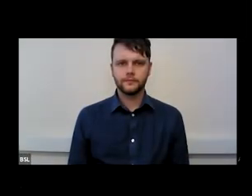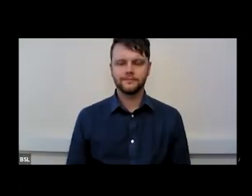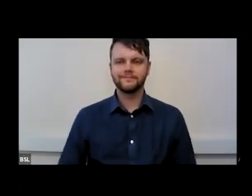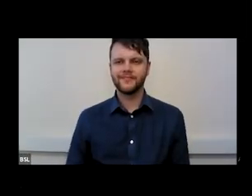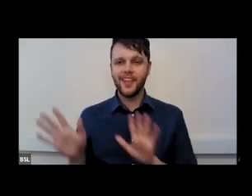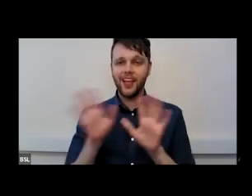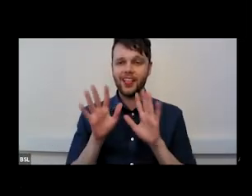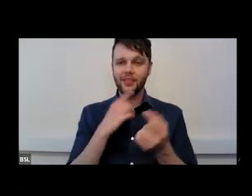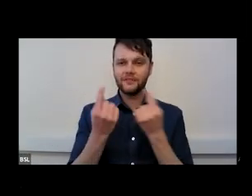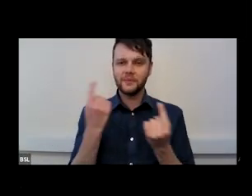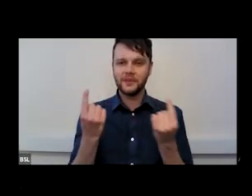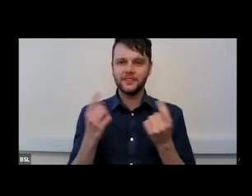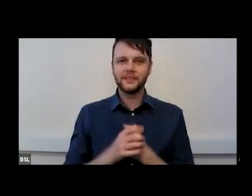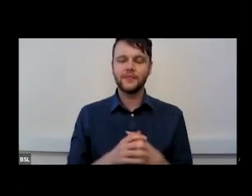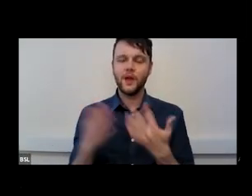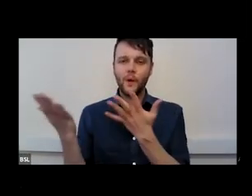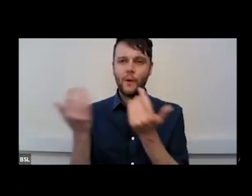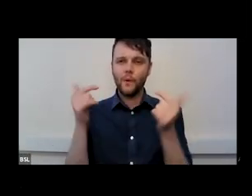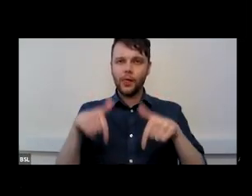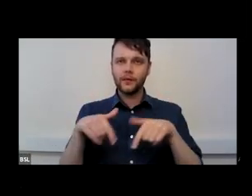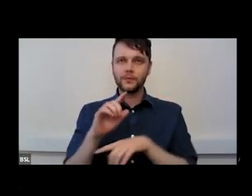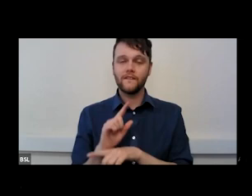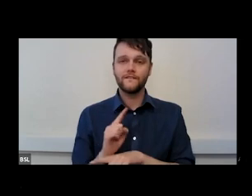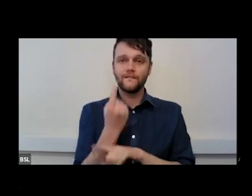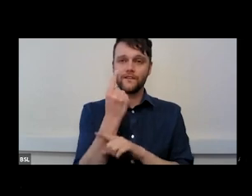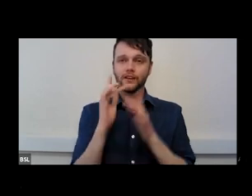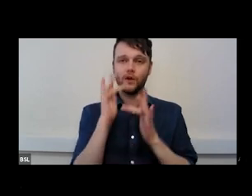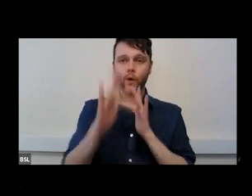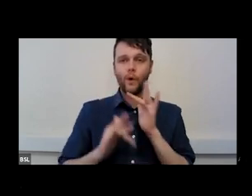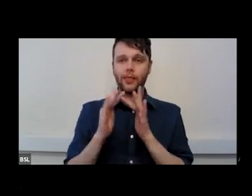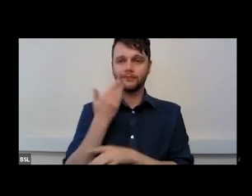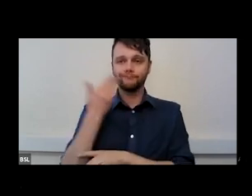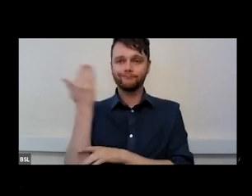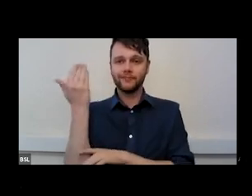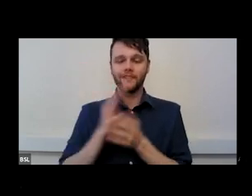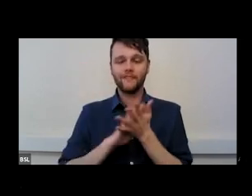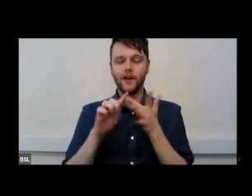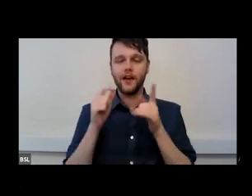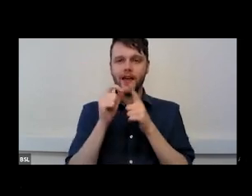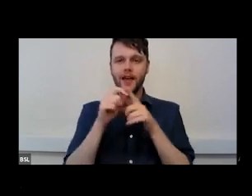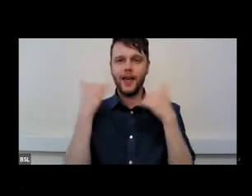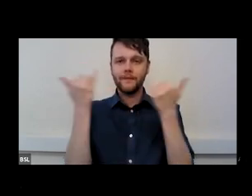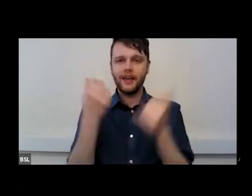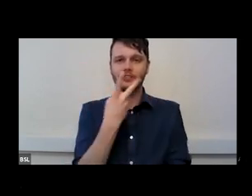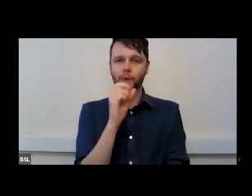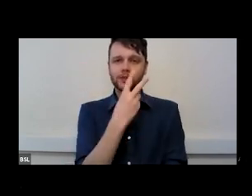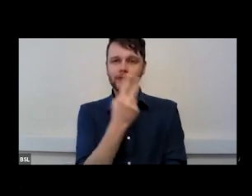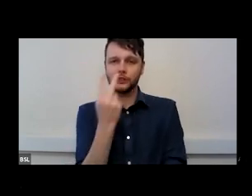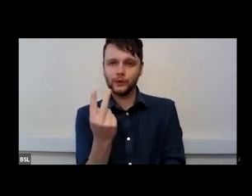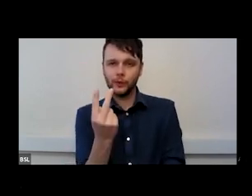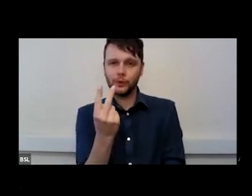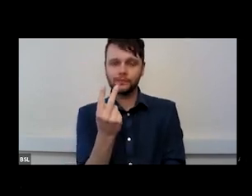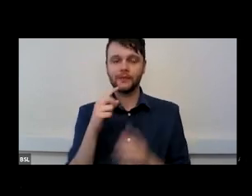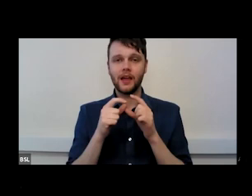Hello everyone and welcome to the first of our online talks for HippFest 2022, A String of